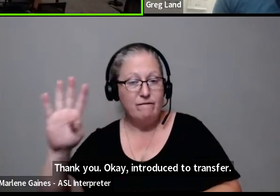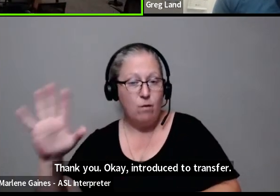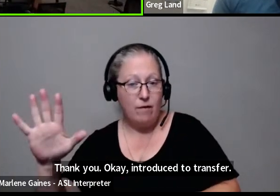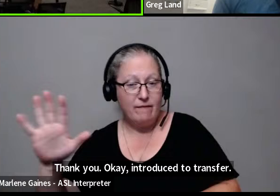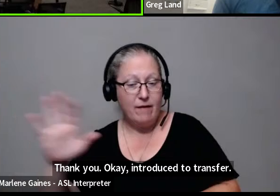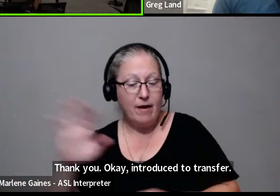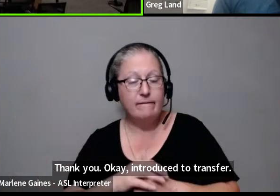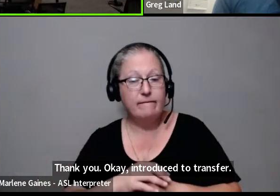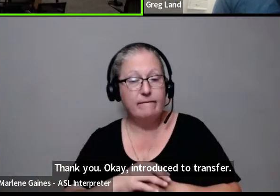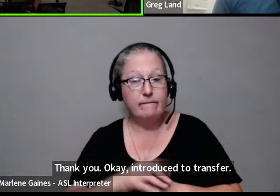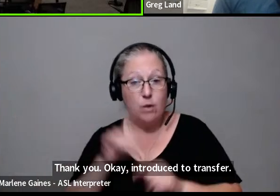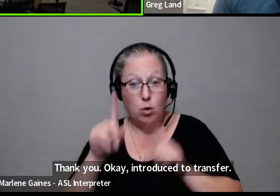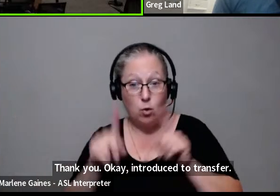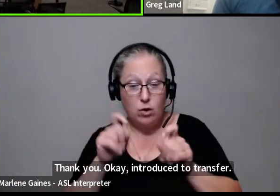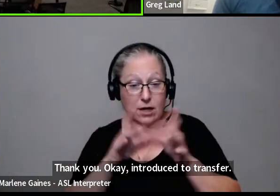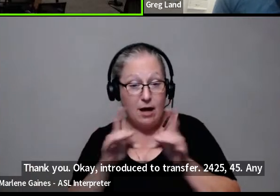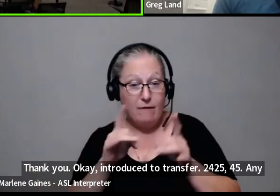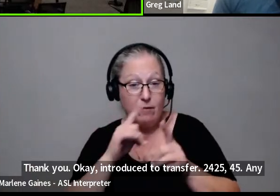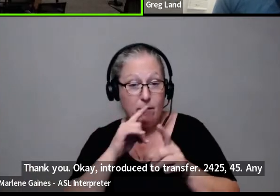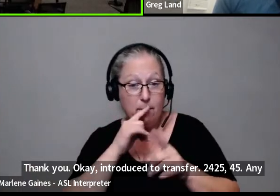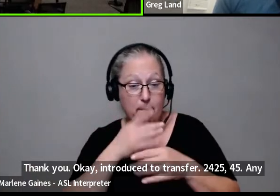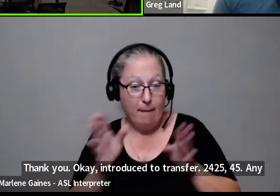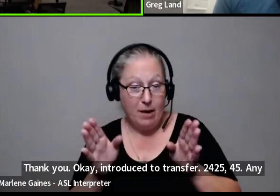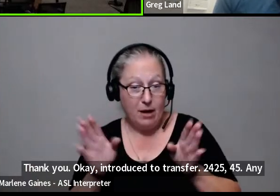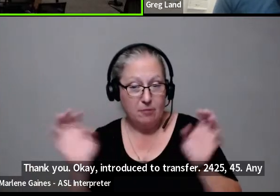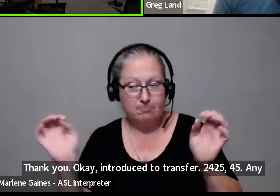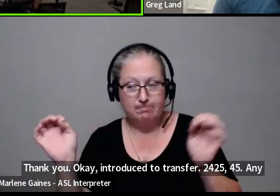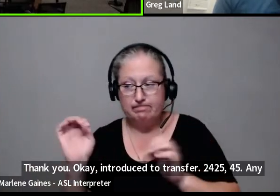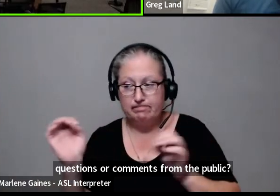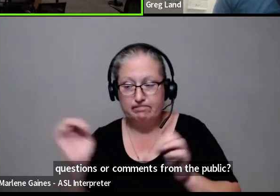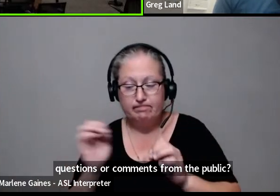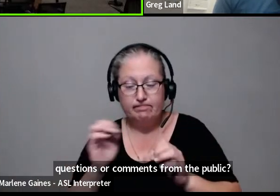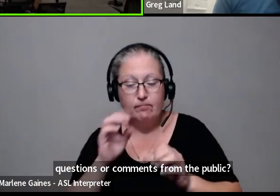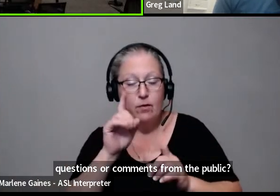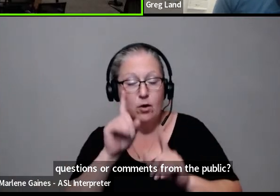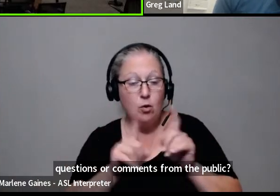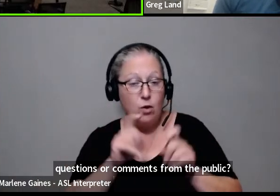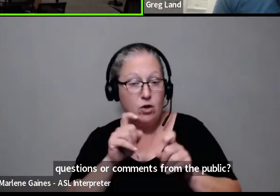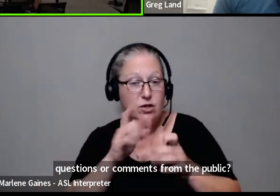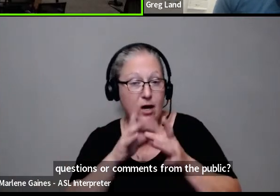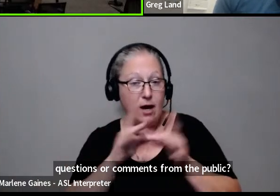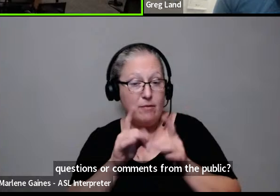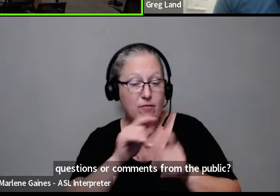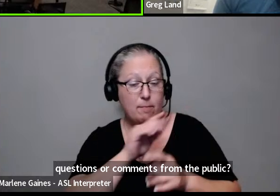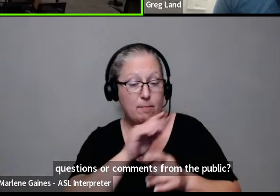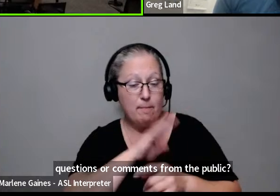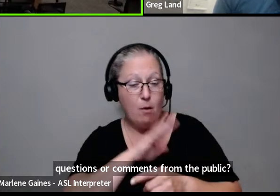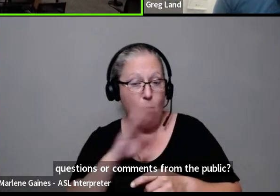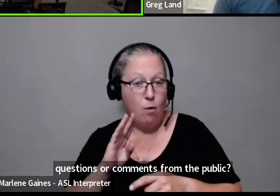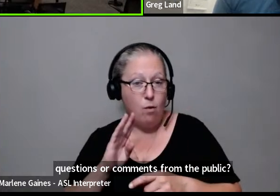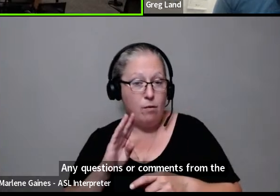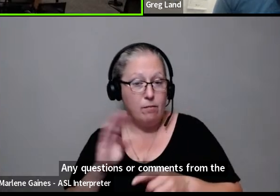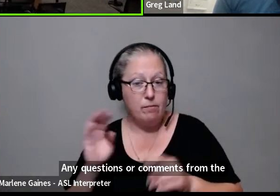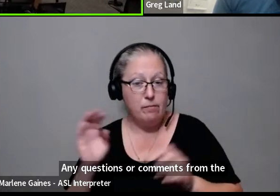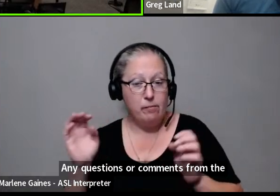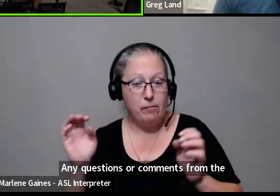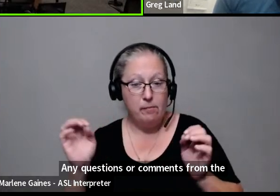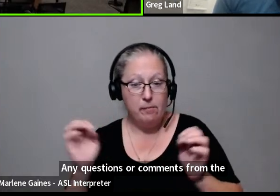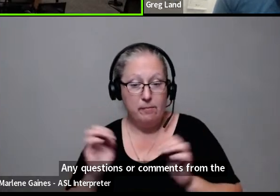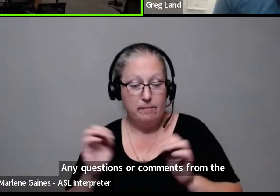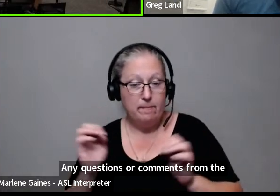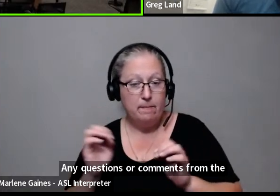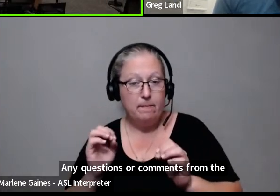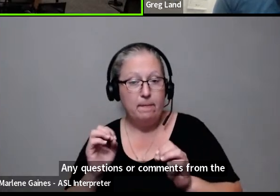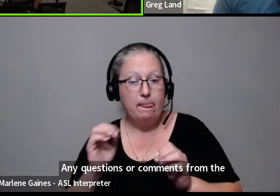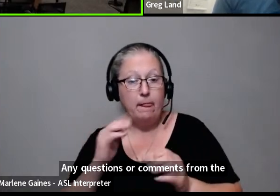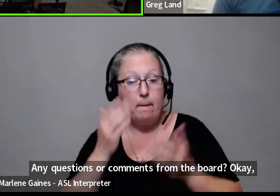242545. Any questions or comments from the public? None. Any questions or comments from the board?